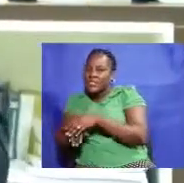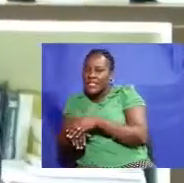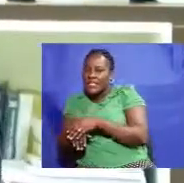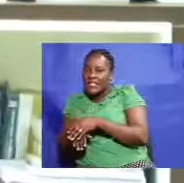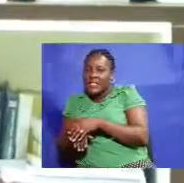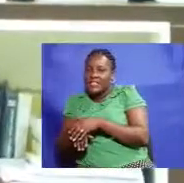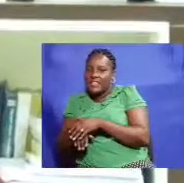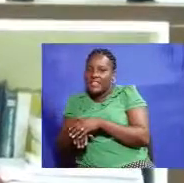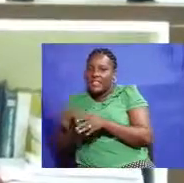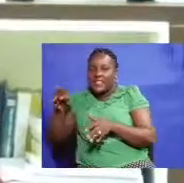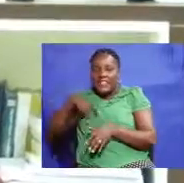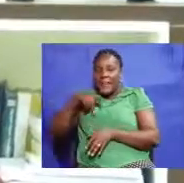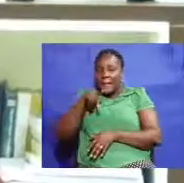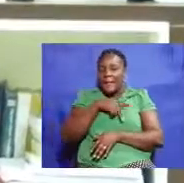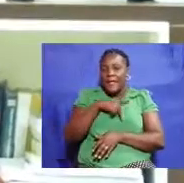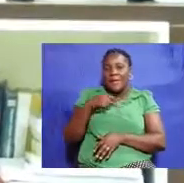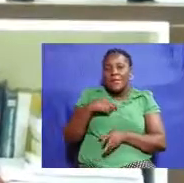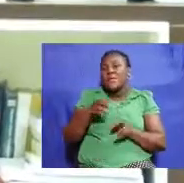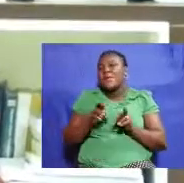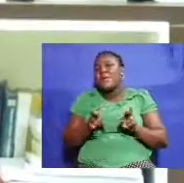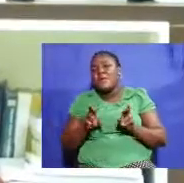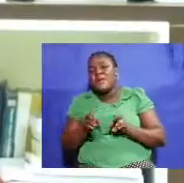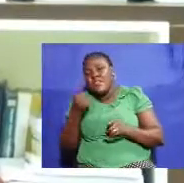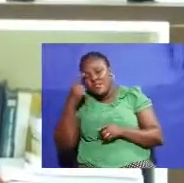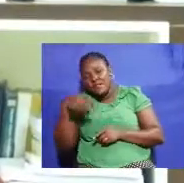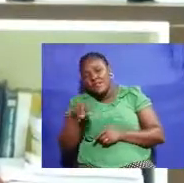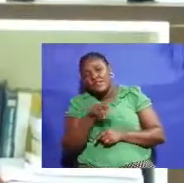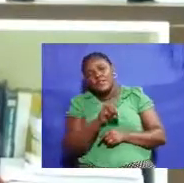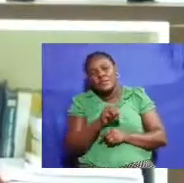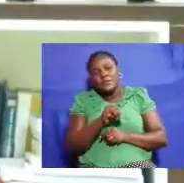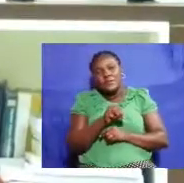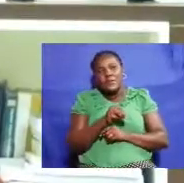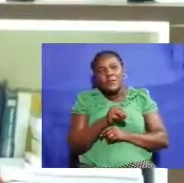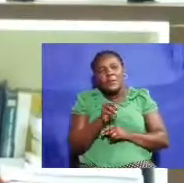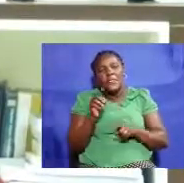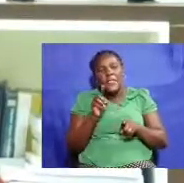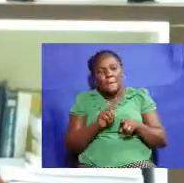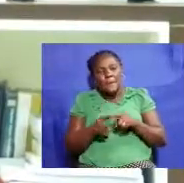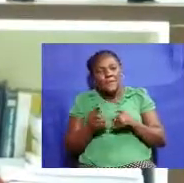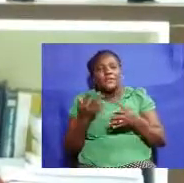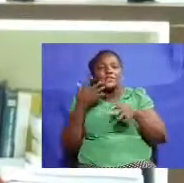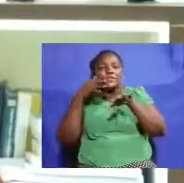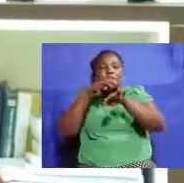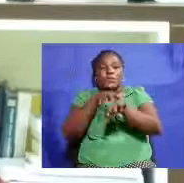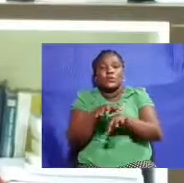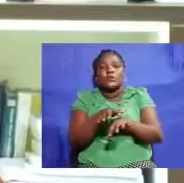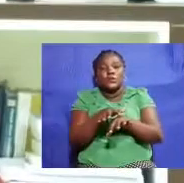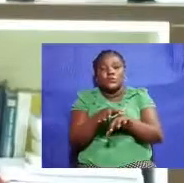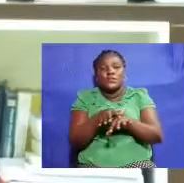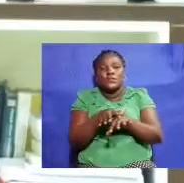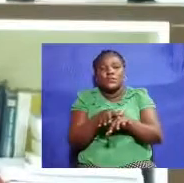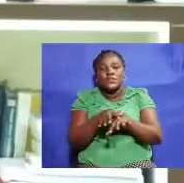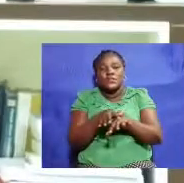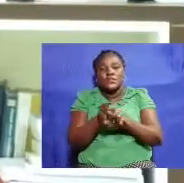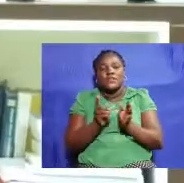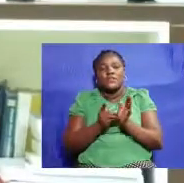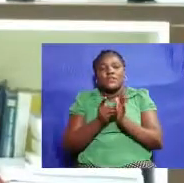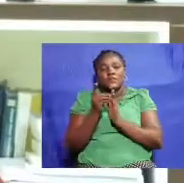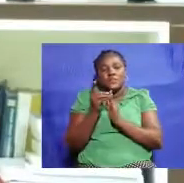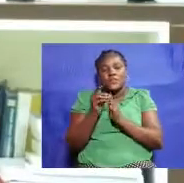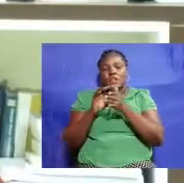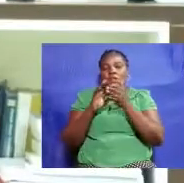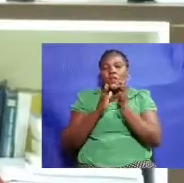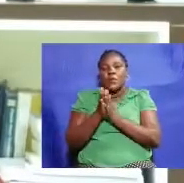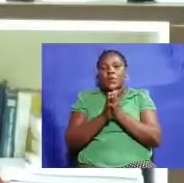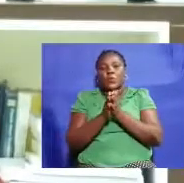like to promote the issue of a community-based rehabilitation. That's inclusive development. So I wish